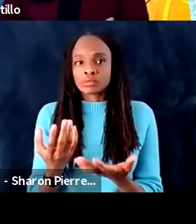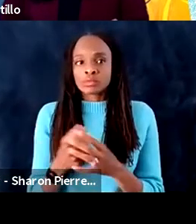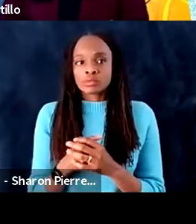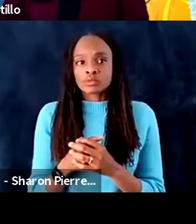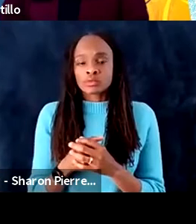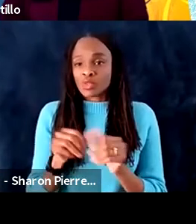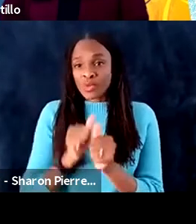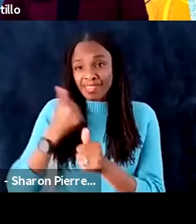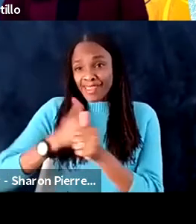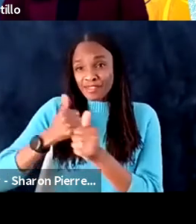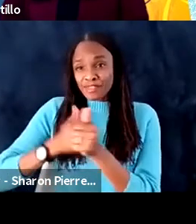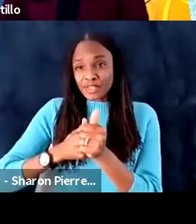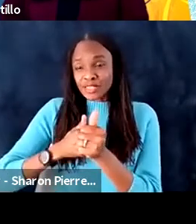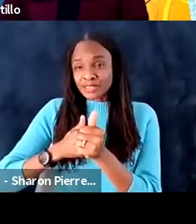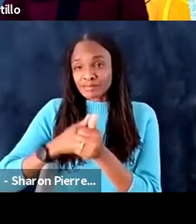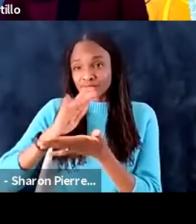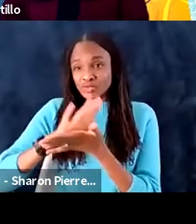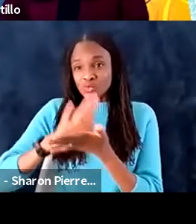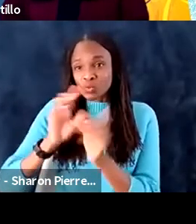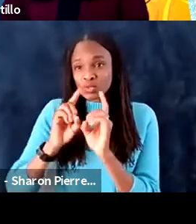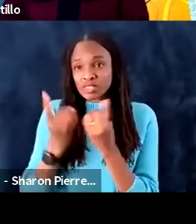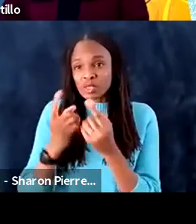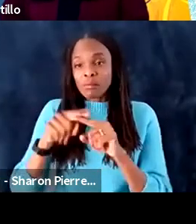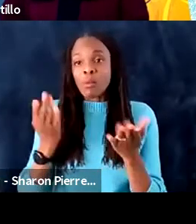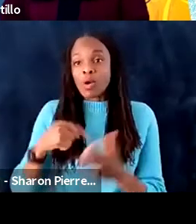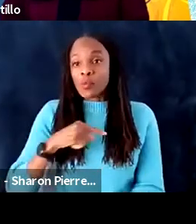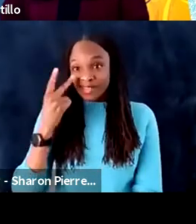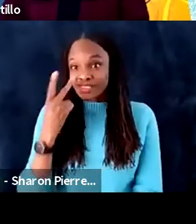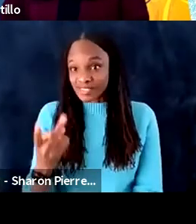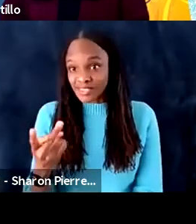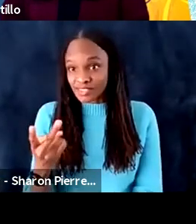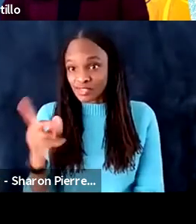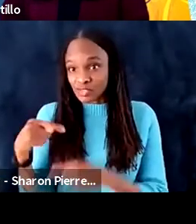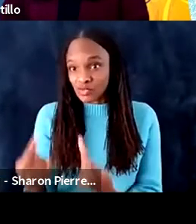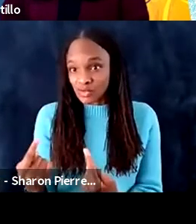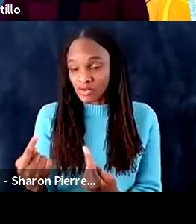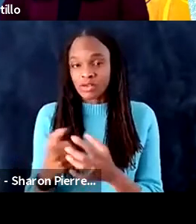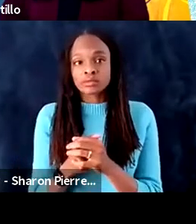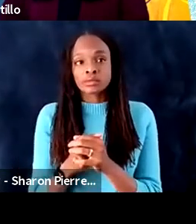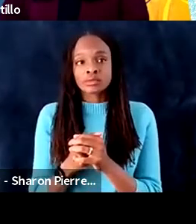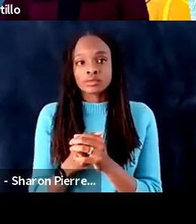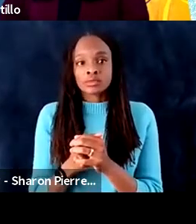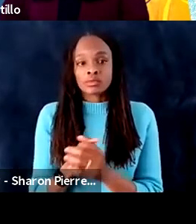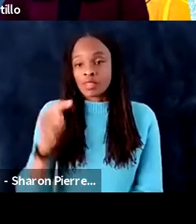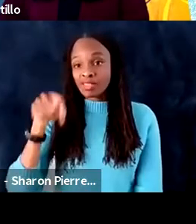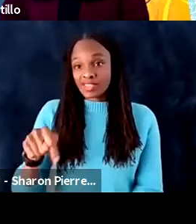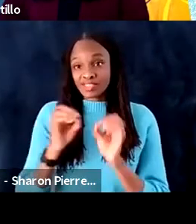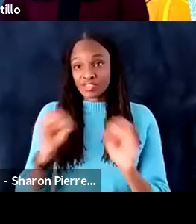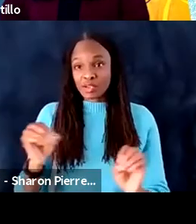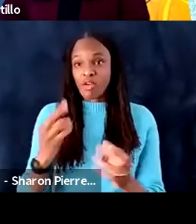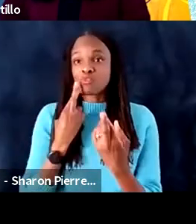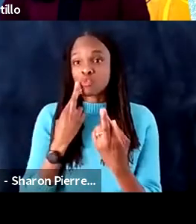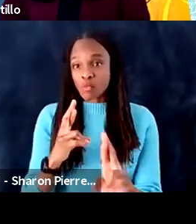in every single school district. But what we have seen, and this has been a non-reported story,